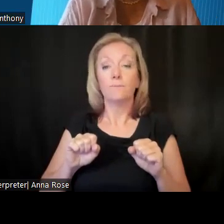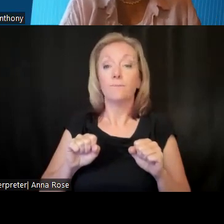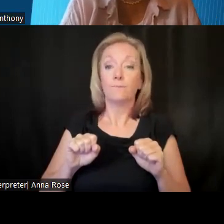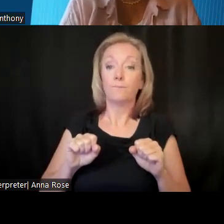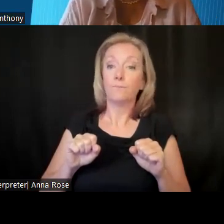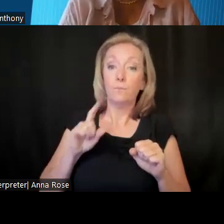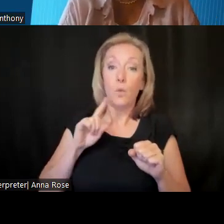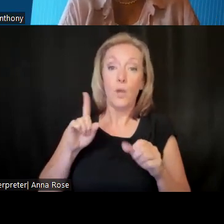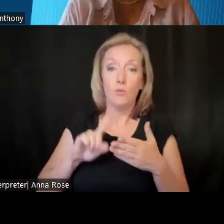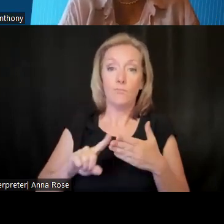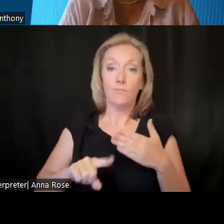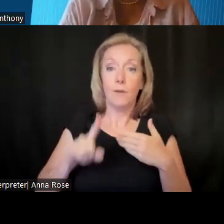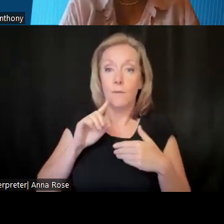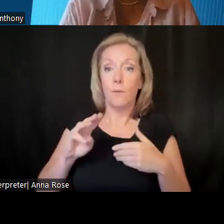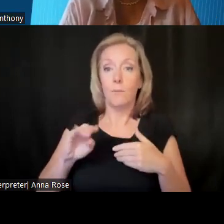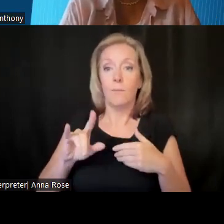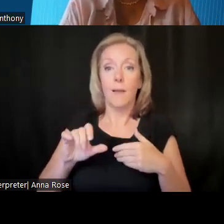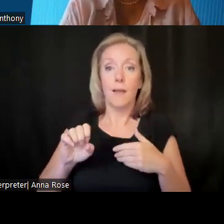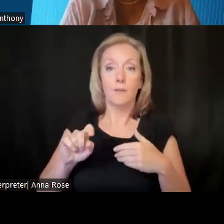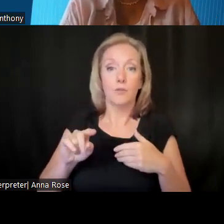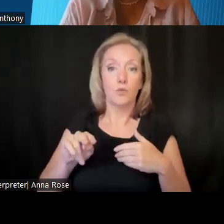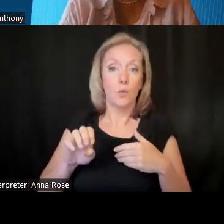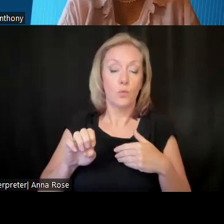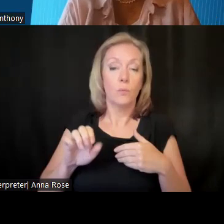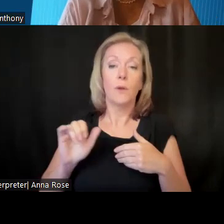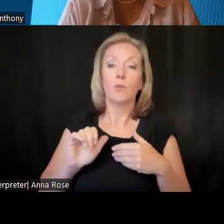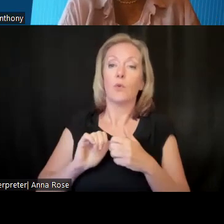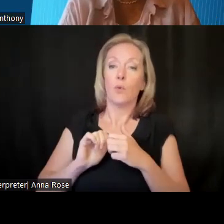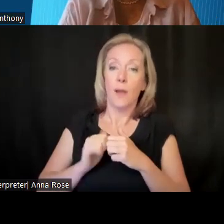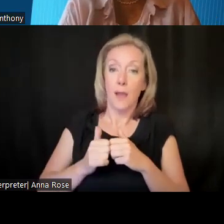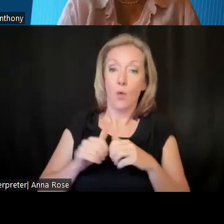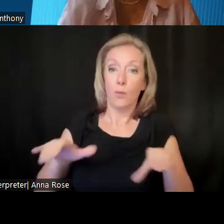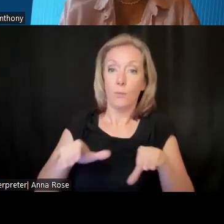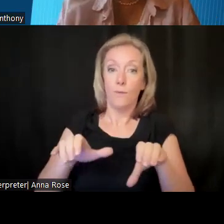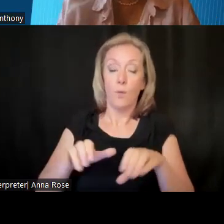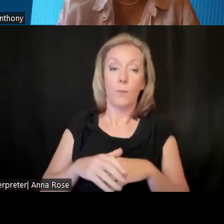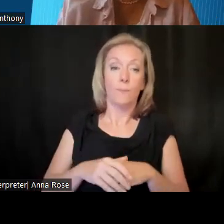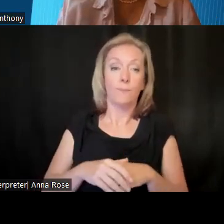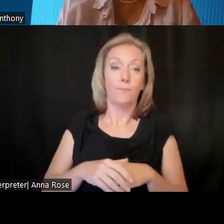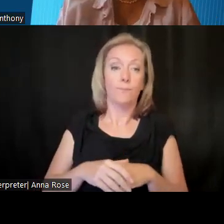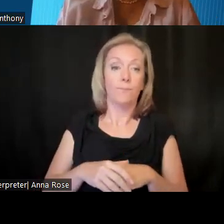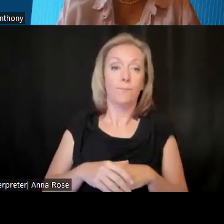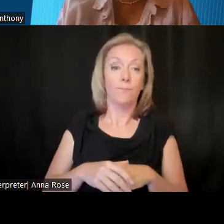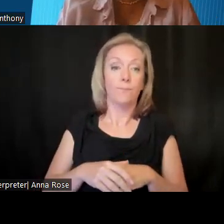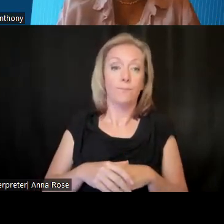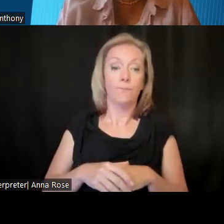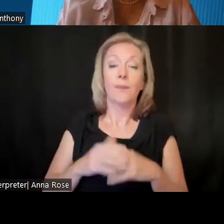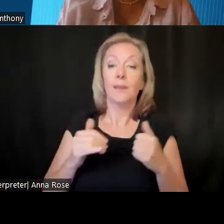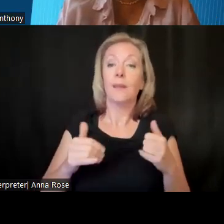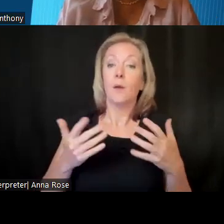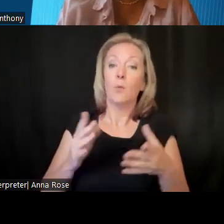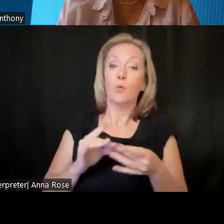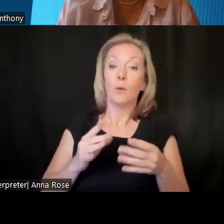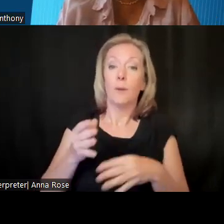these milestones, but we're looking at how they're executed. So now I'm going to tell you what I call the